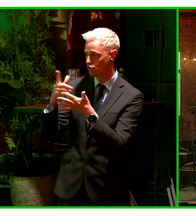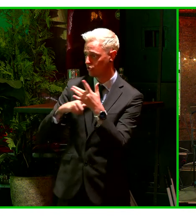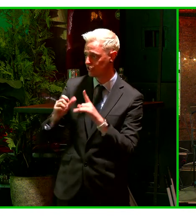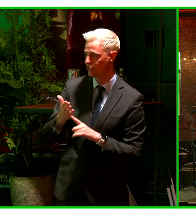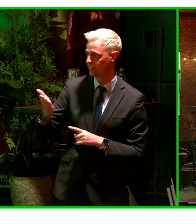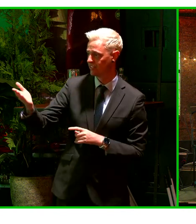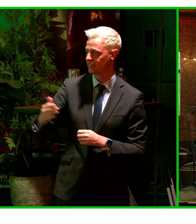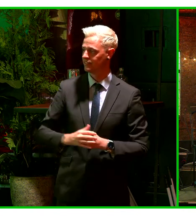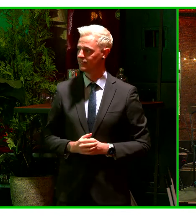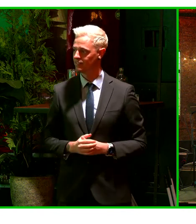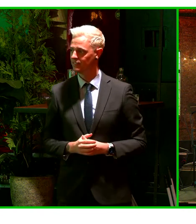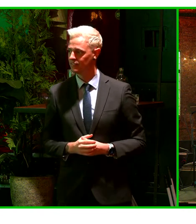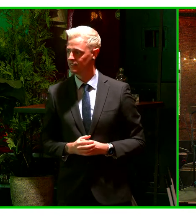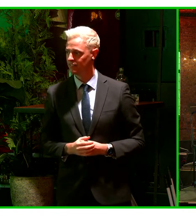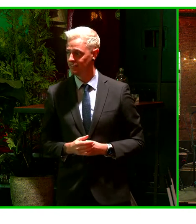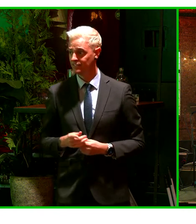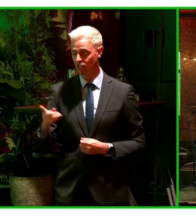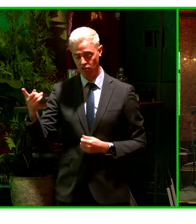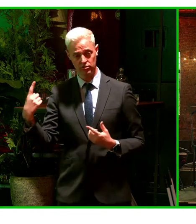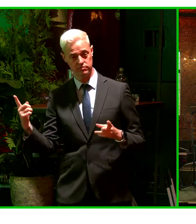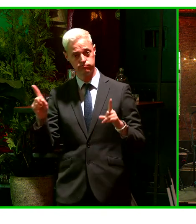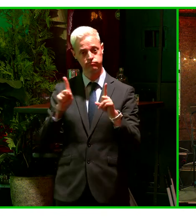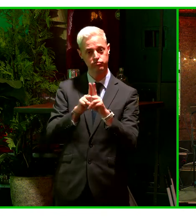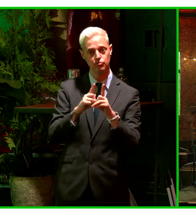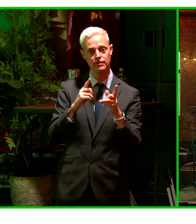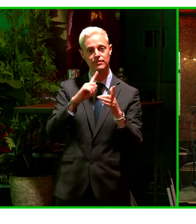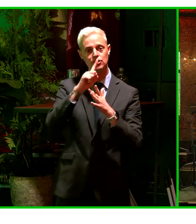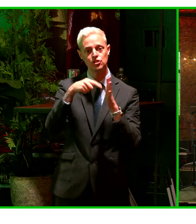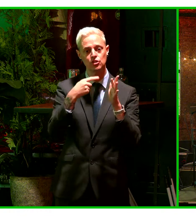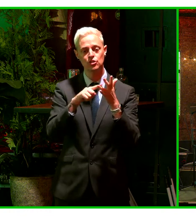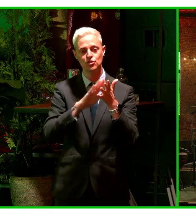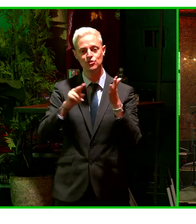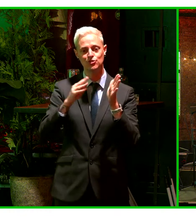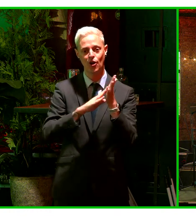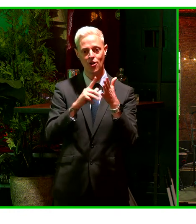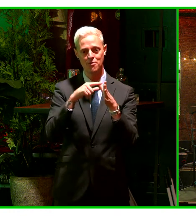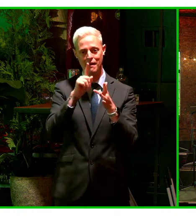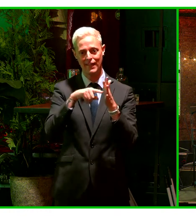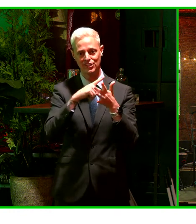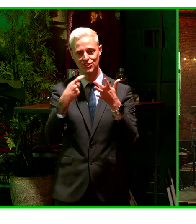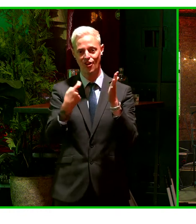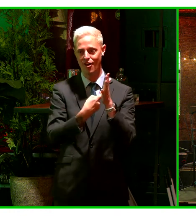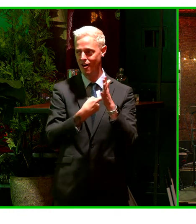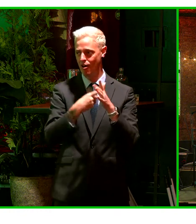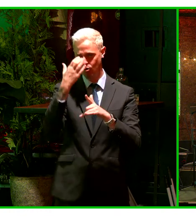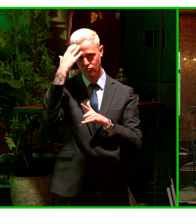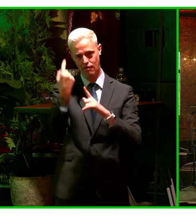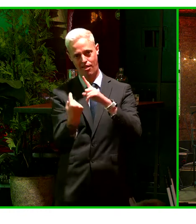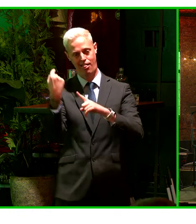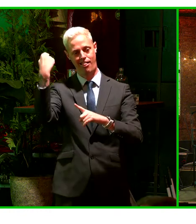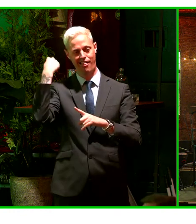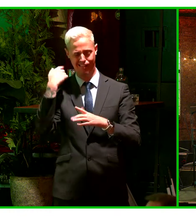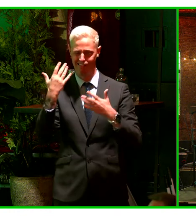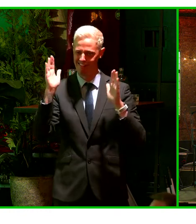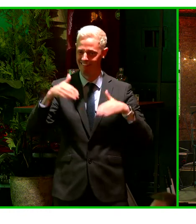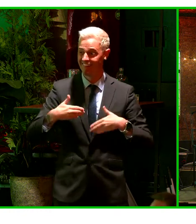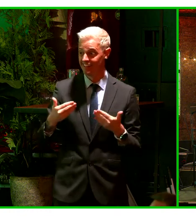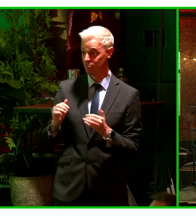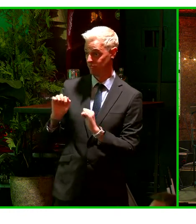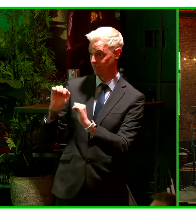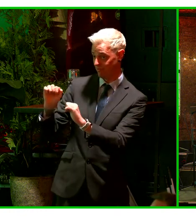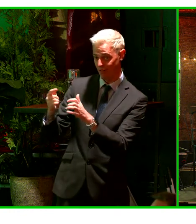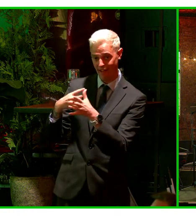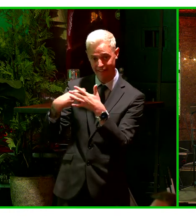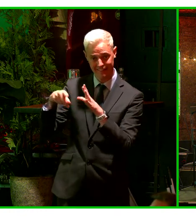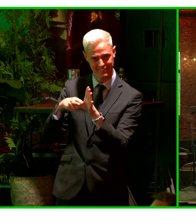man who's a minister in the John Major's government agrees with what he's just said. No, I think there's going to be lots of fine words, but